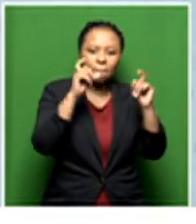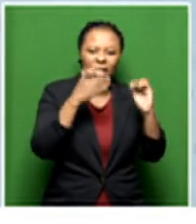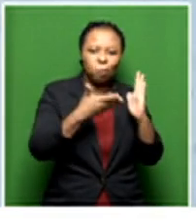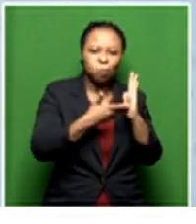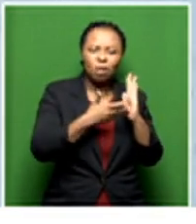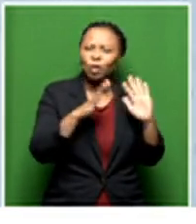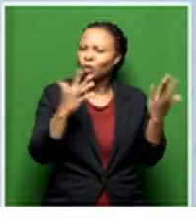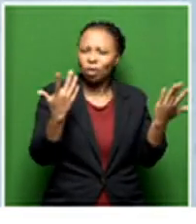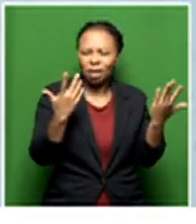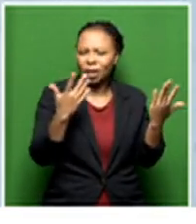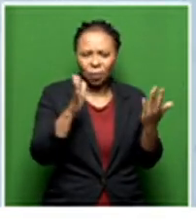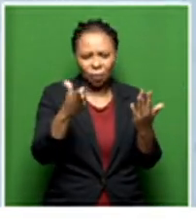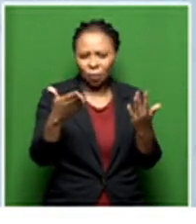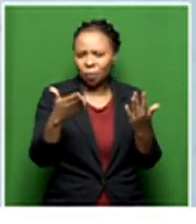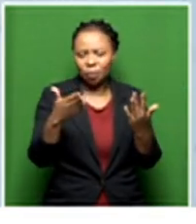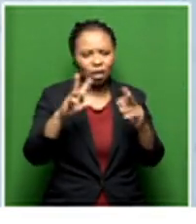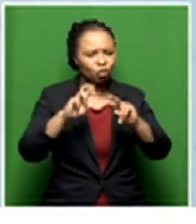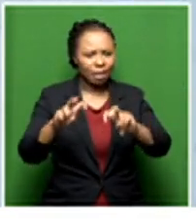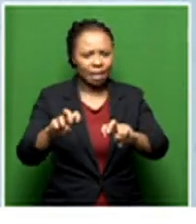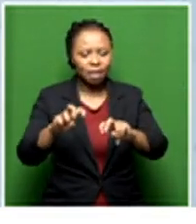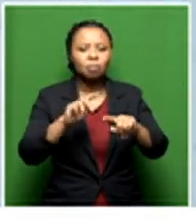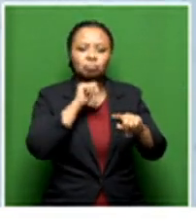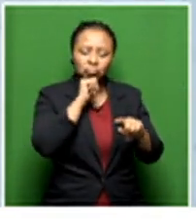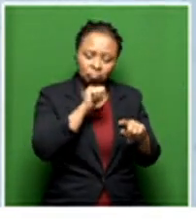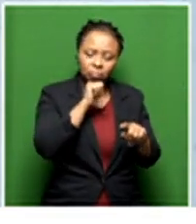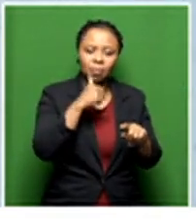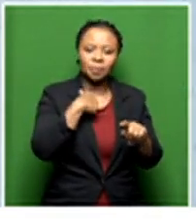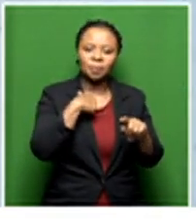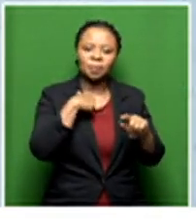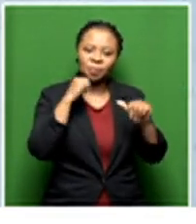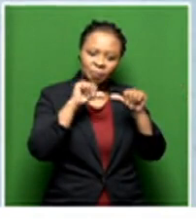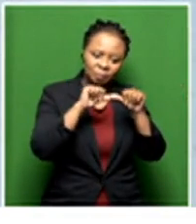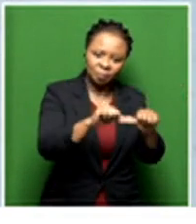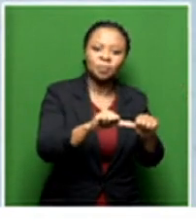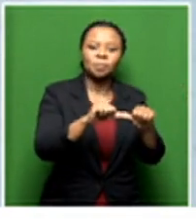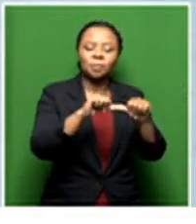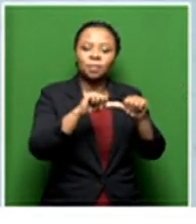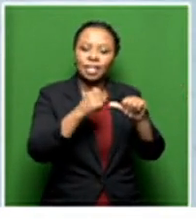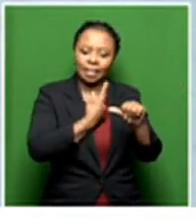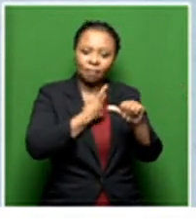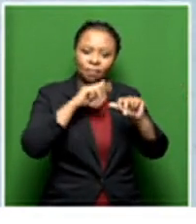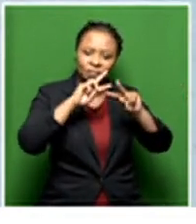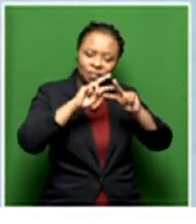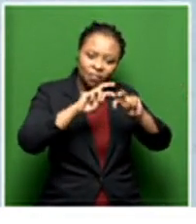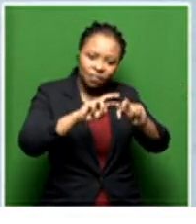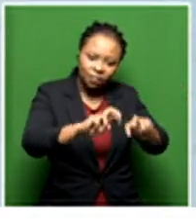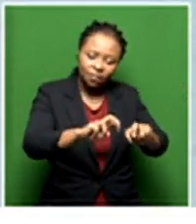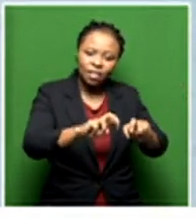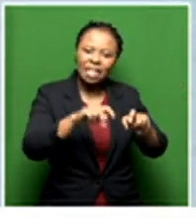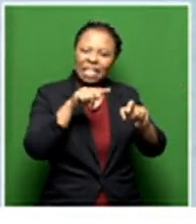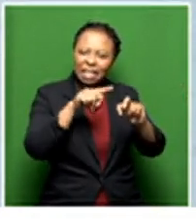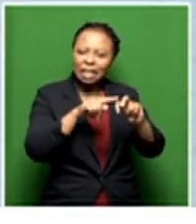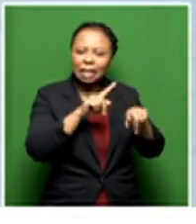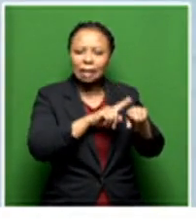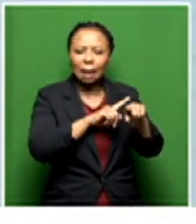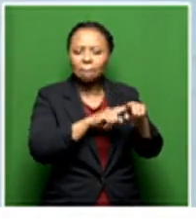was no research. So I had to embark on a journey to do the research. And this research took over a